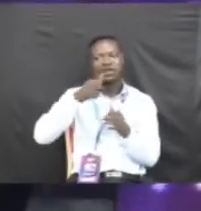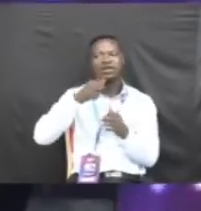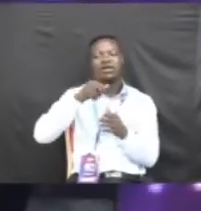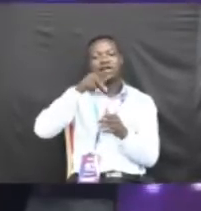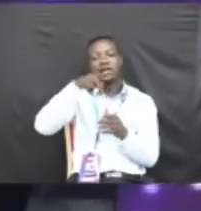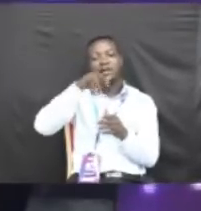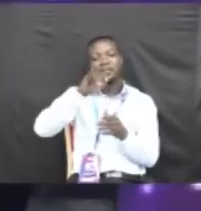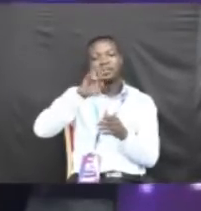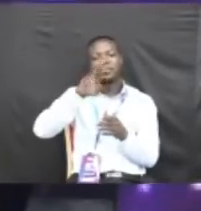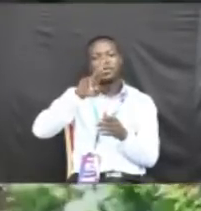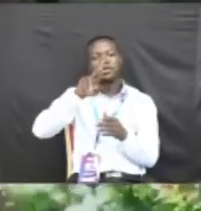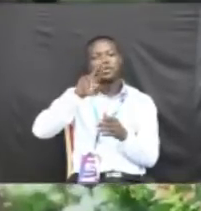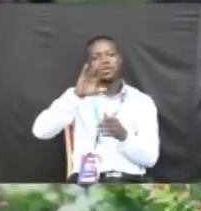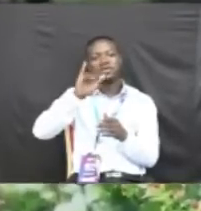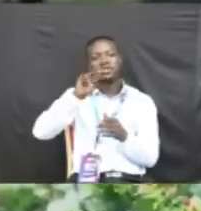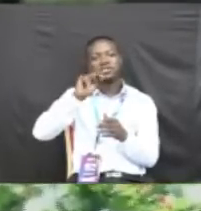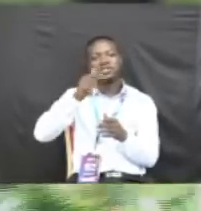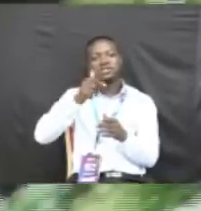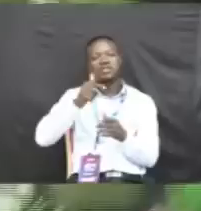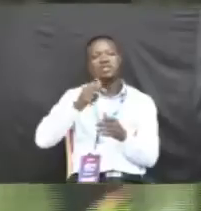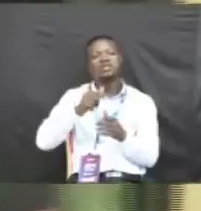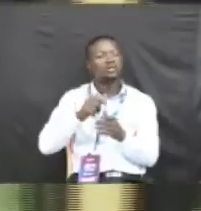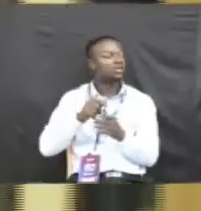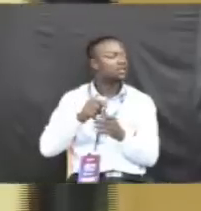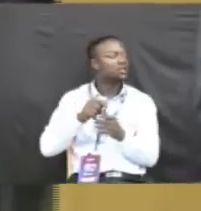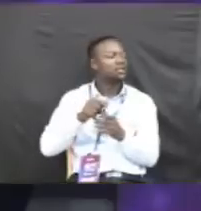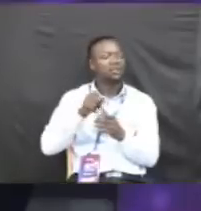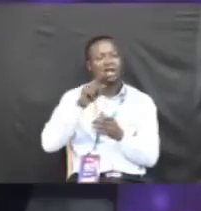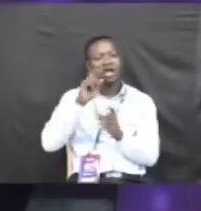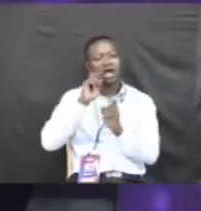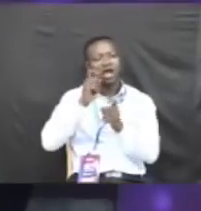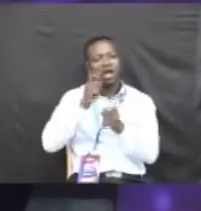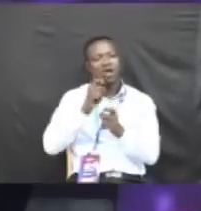Edis Primary Award 2022.